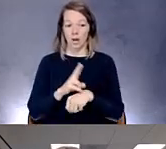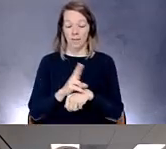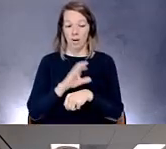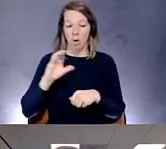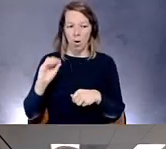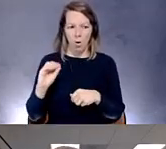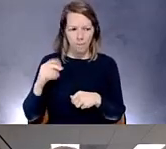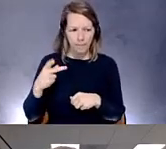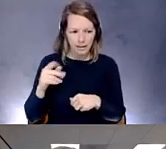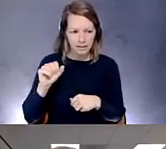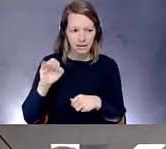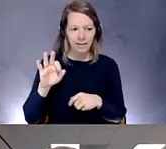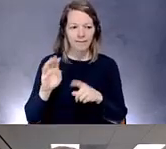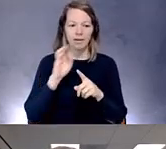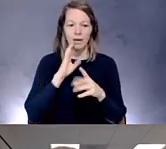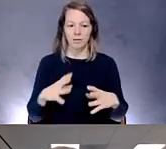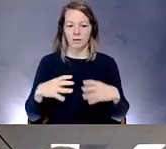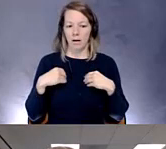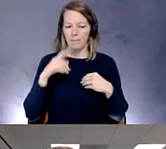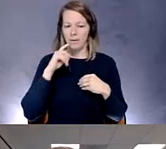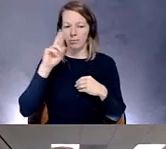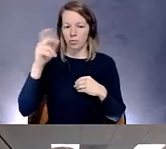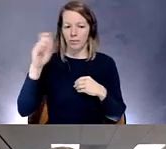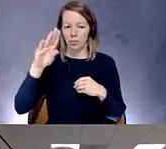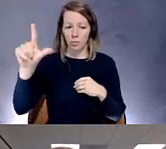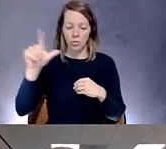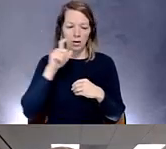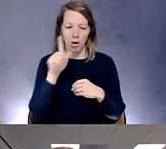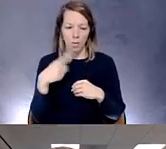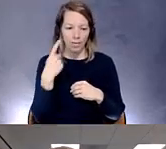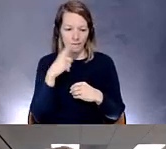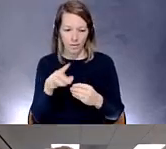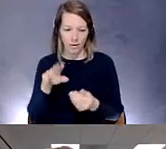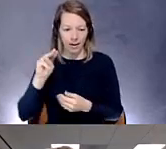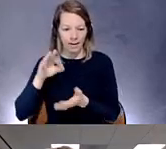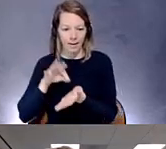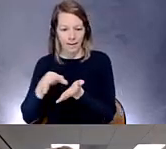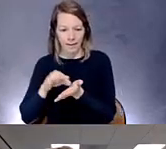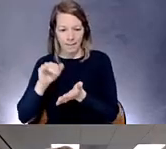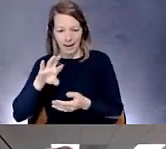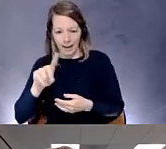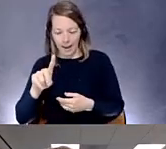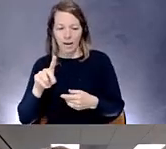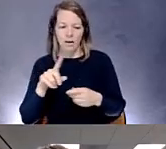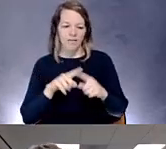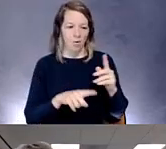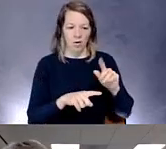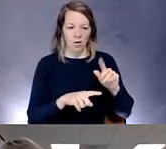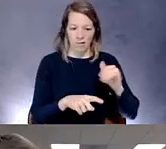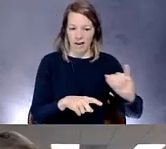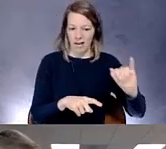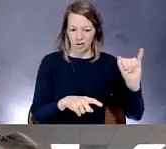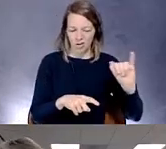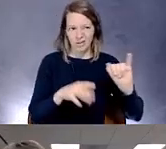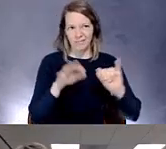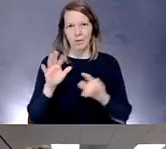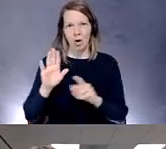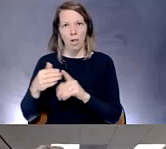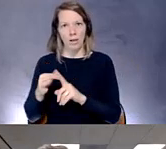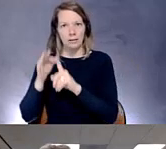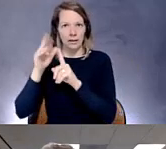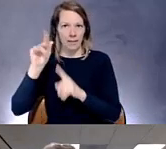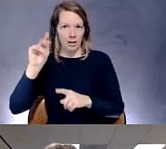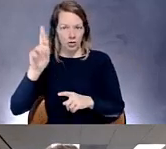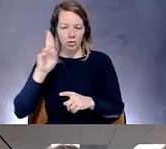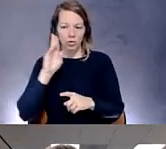OPSAFE, when they adopt the prescriber tool, it's not just for Medicaid, they can use it for commercial too. All of the major carriers except for Kaiser has their own unique tool,